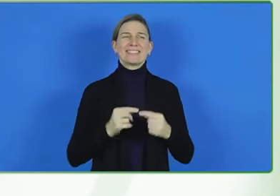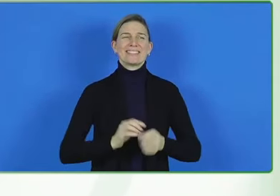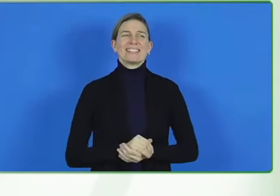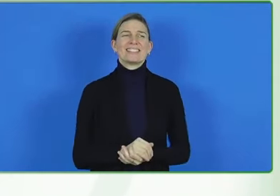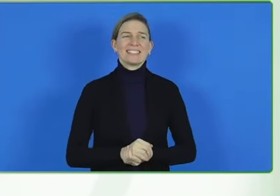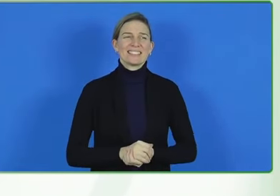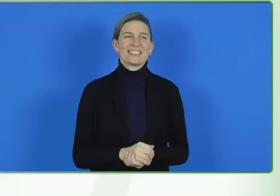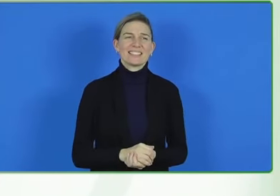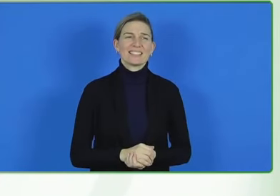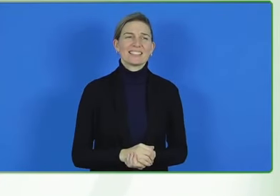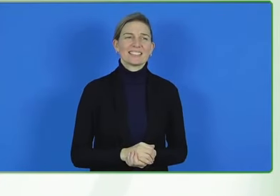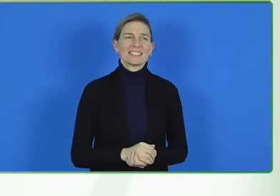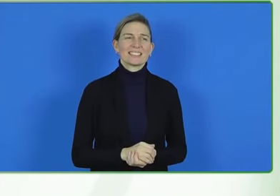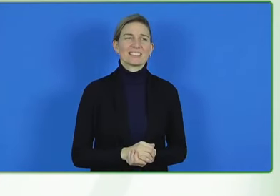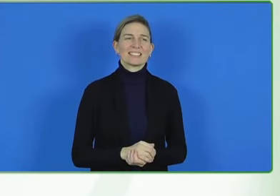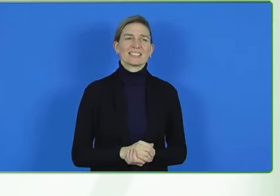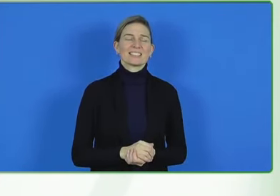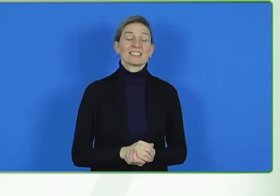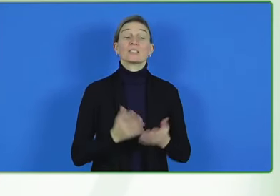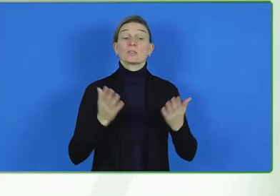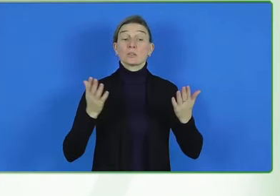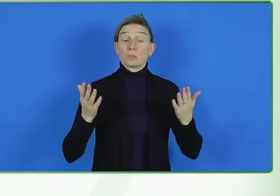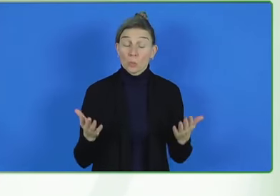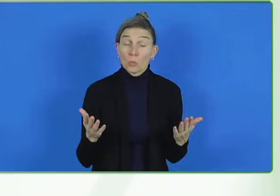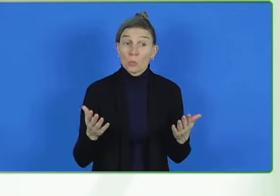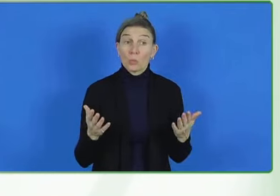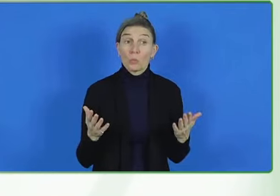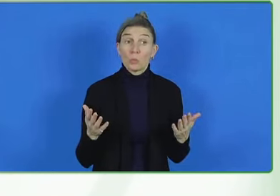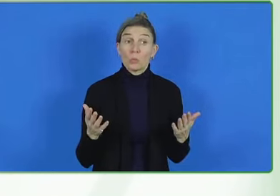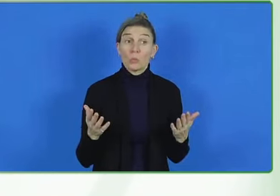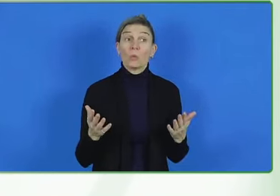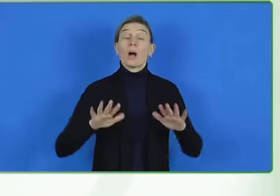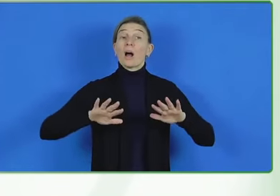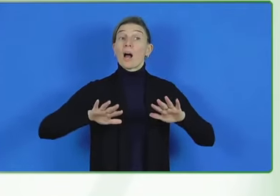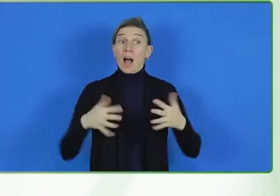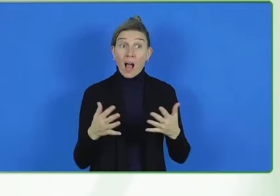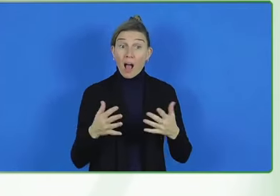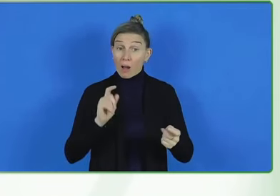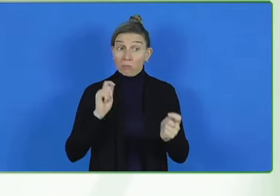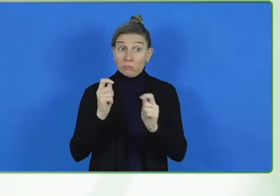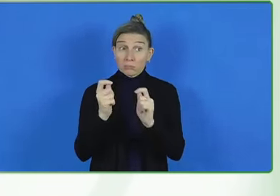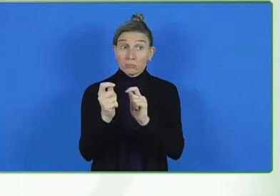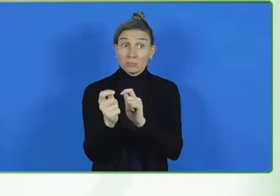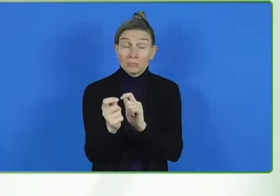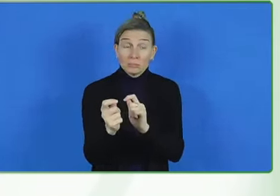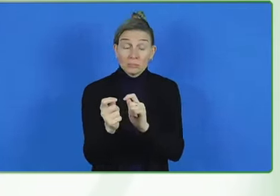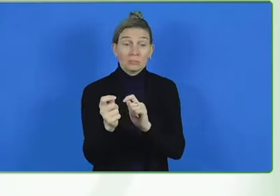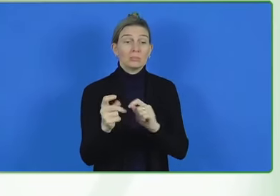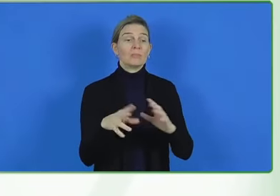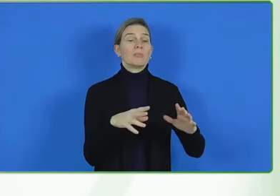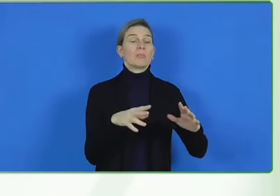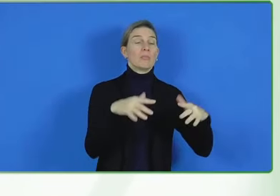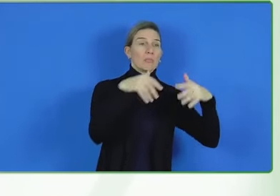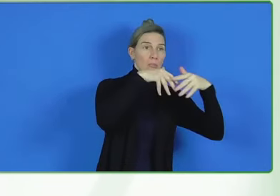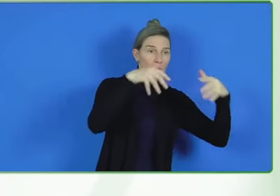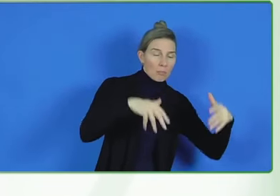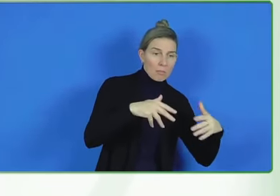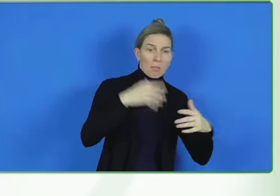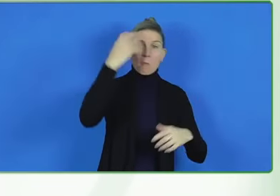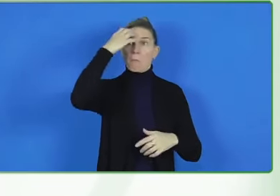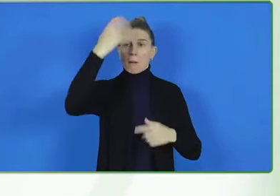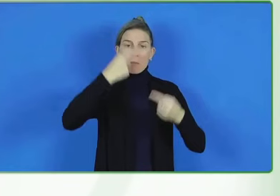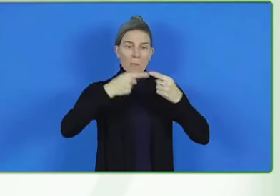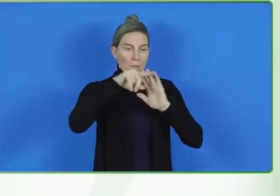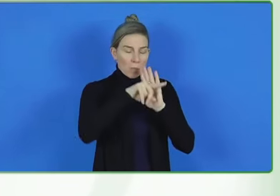to make changes from the cities to the technologies, from the public policies in accessibility